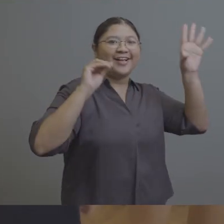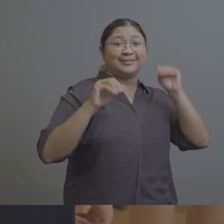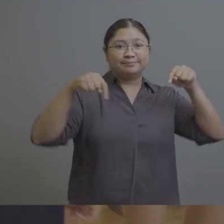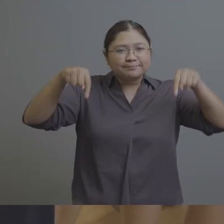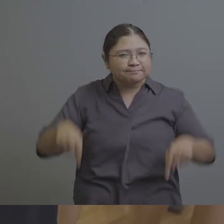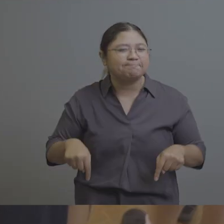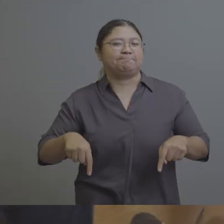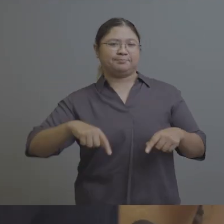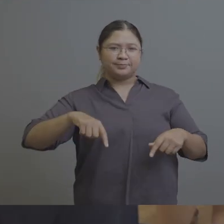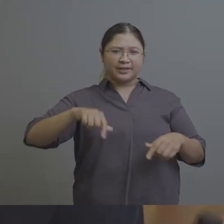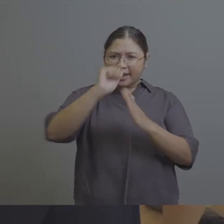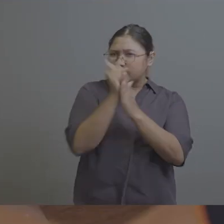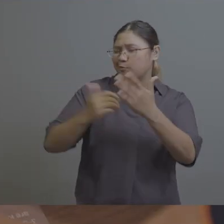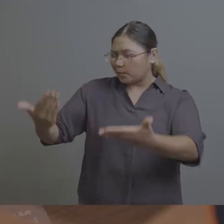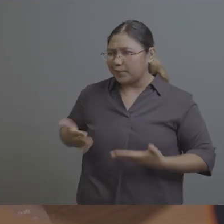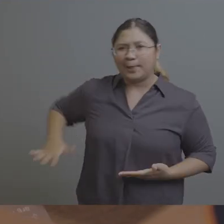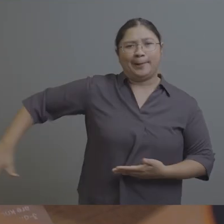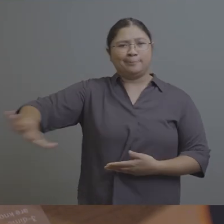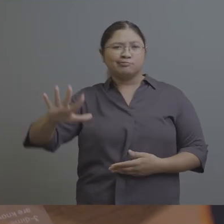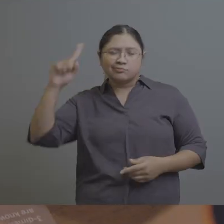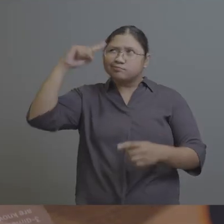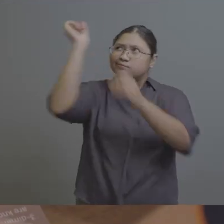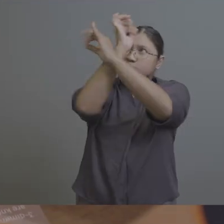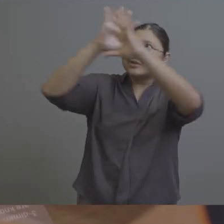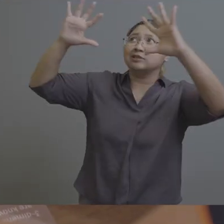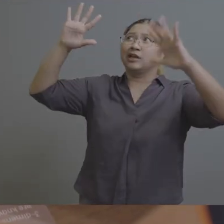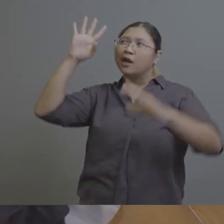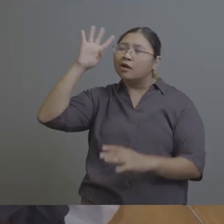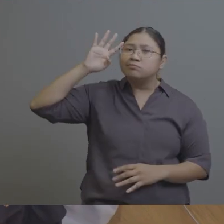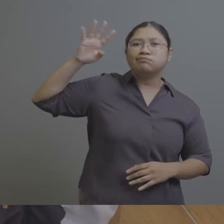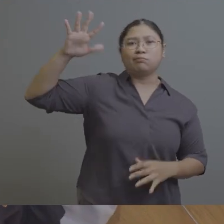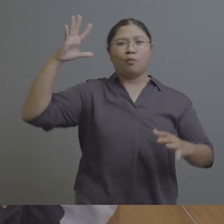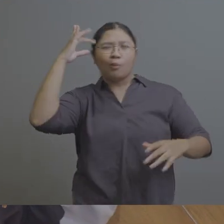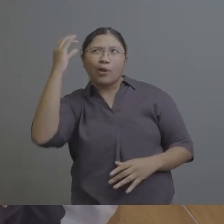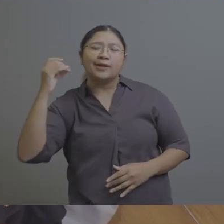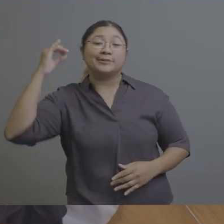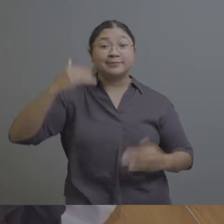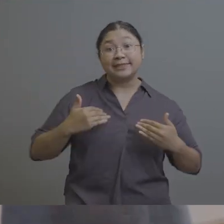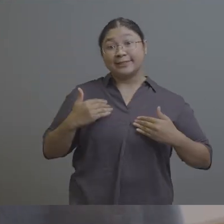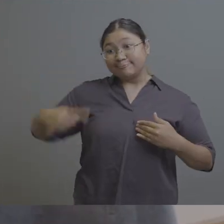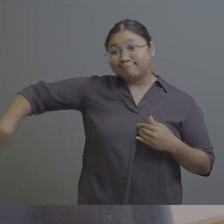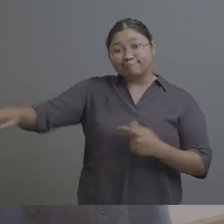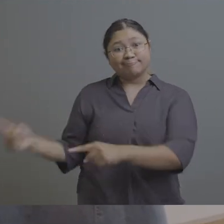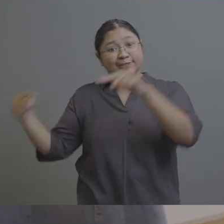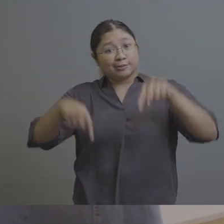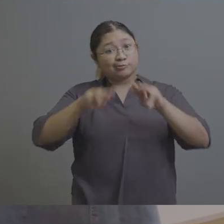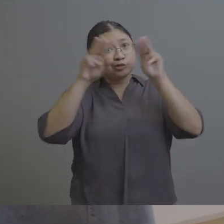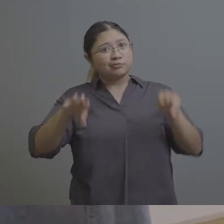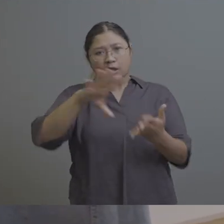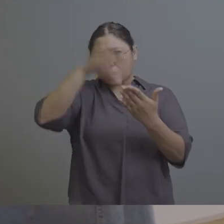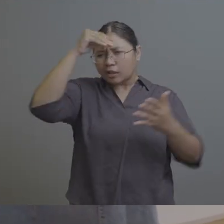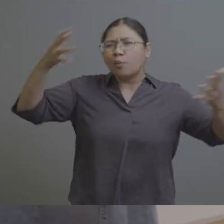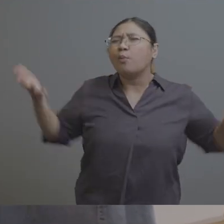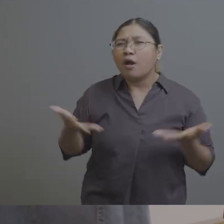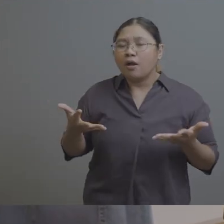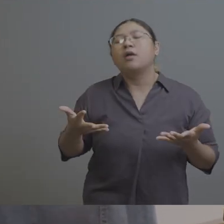opens doors to wonder, imagination, and discovery. For our young learners, we create opportunities to